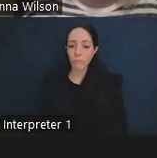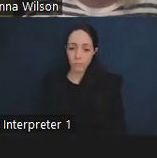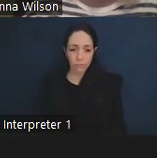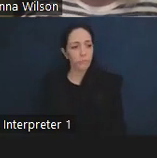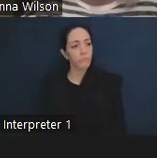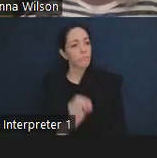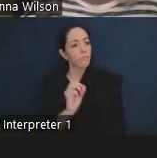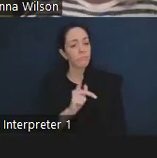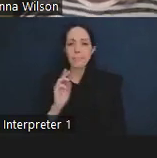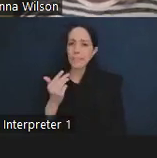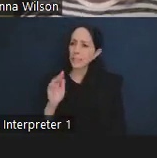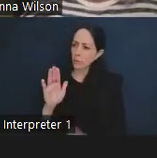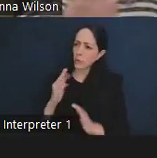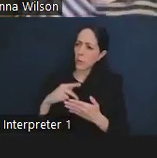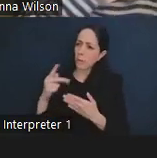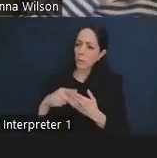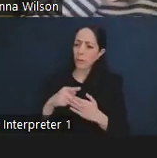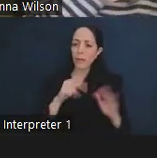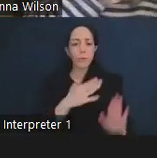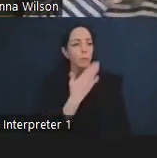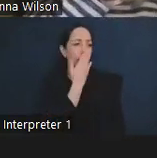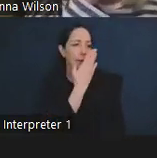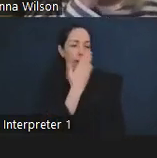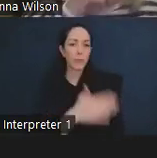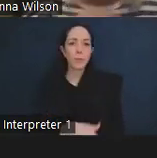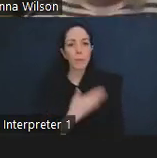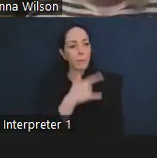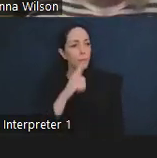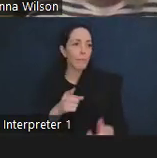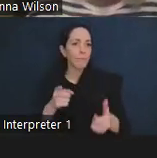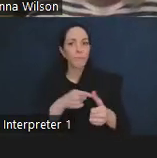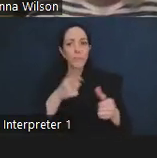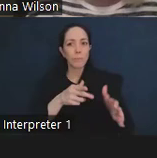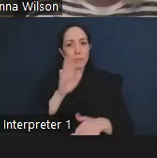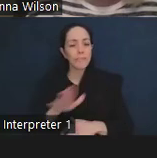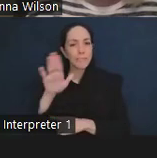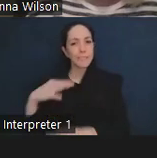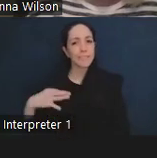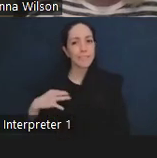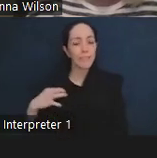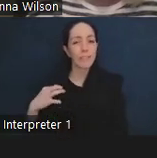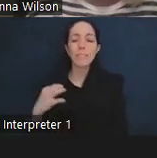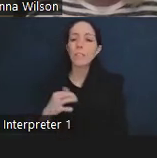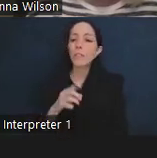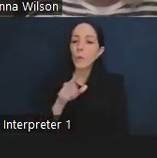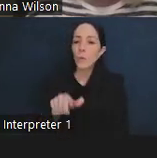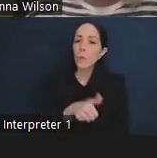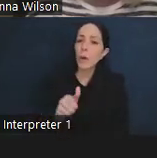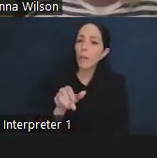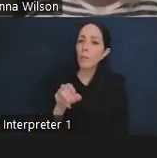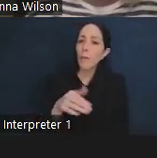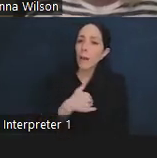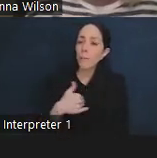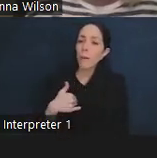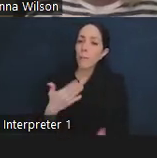great program. Great. Thank you. Thanks for being the first one to speak up to engage in this. Are there others who would volunteer to